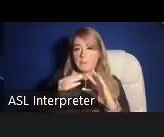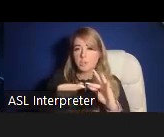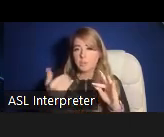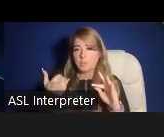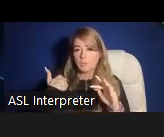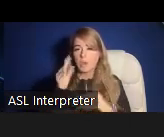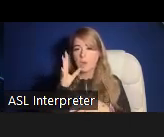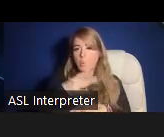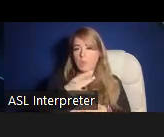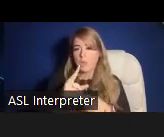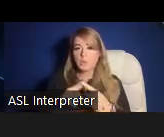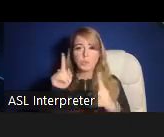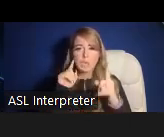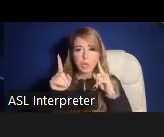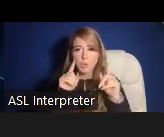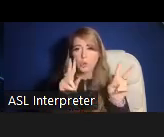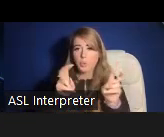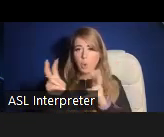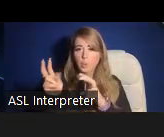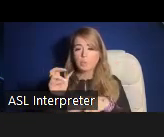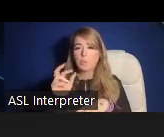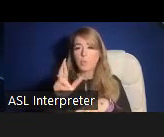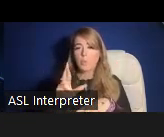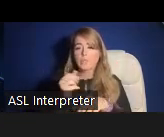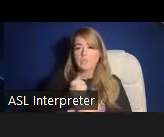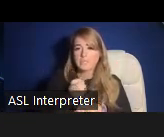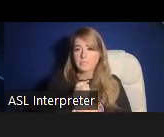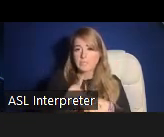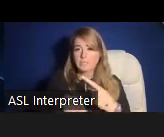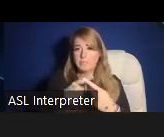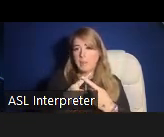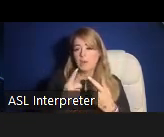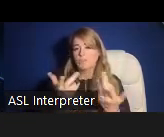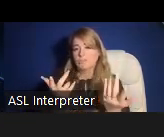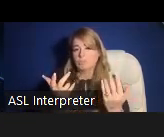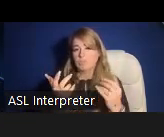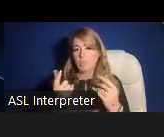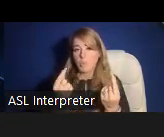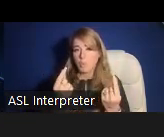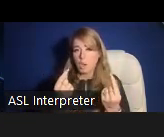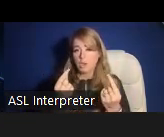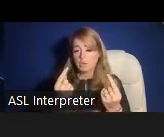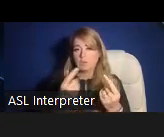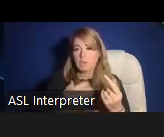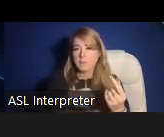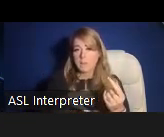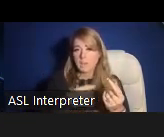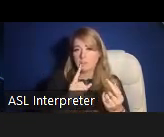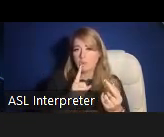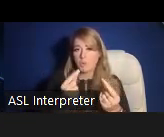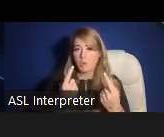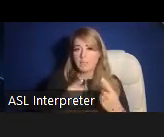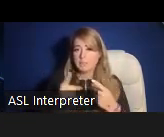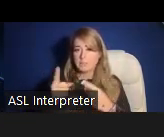to hear quotes or, statistics on, what the complaints or incidents